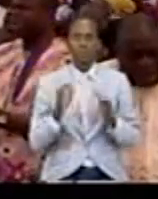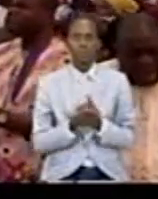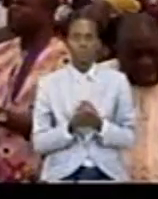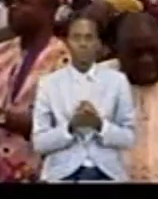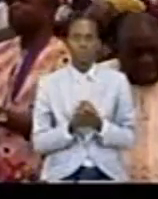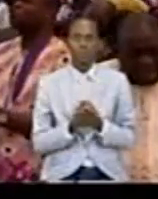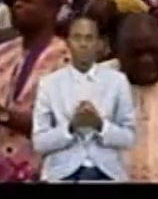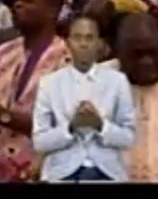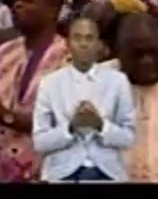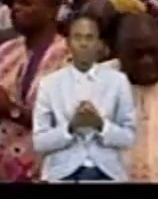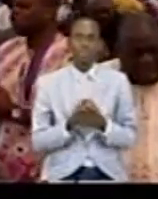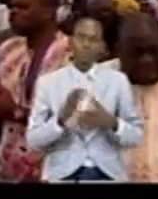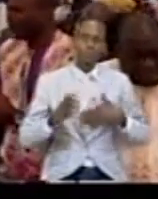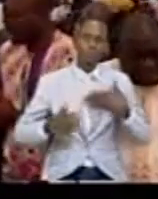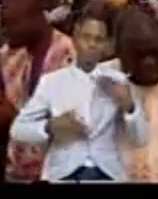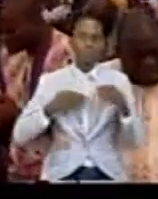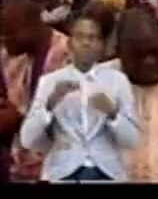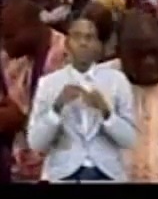Rejoice in that freedom.